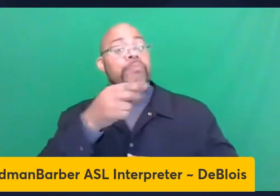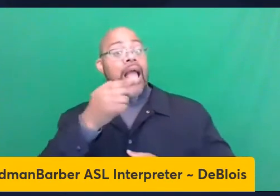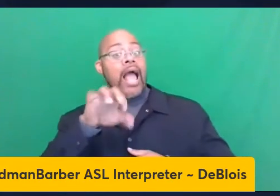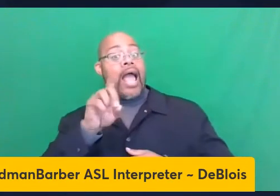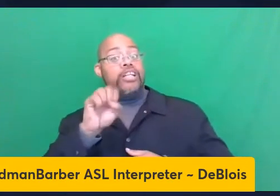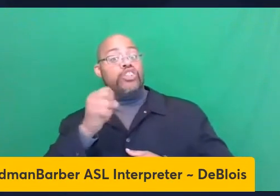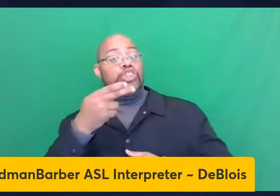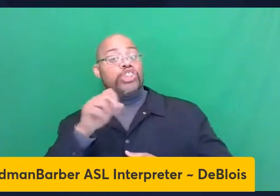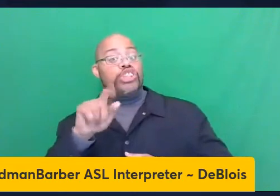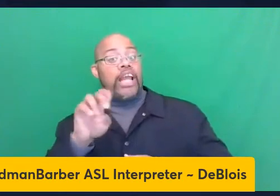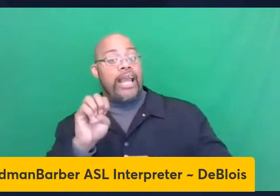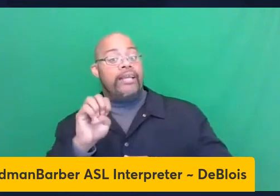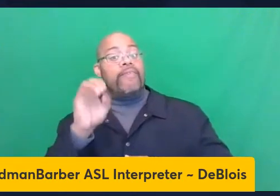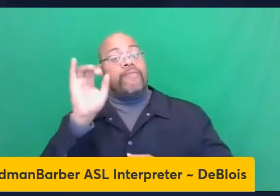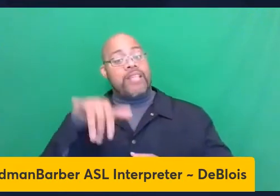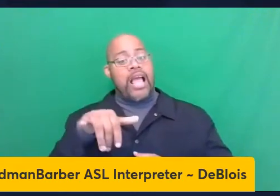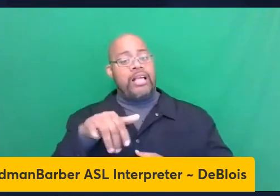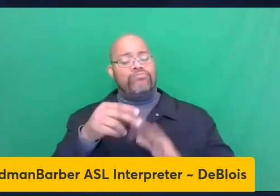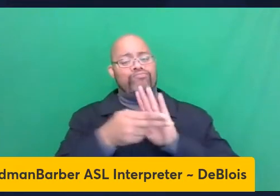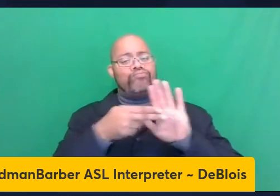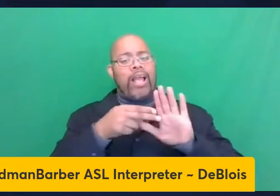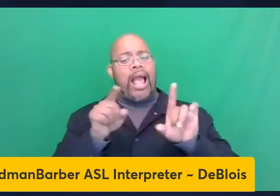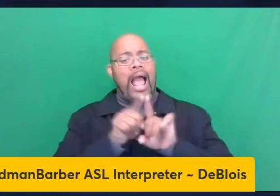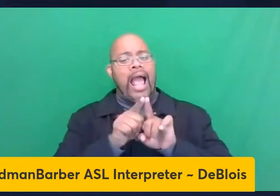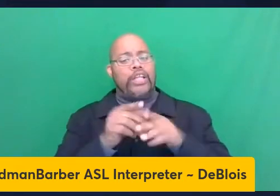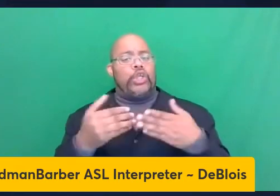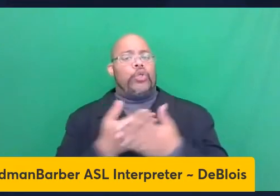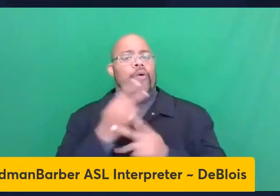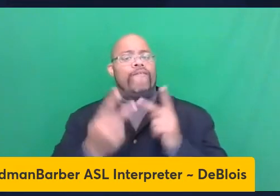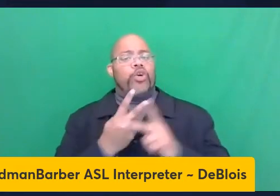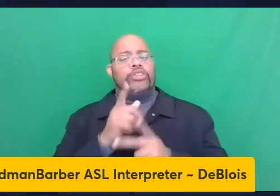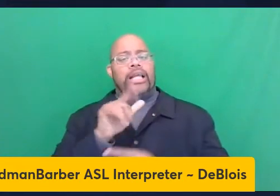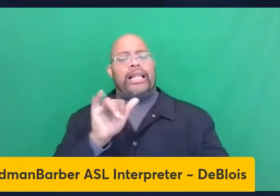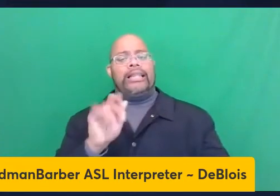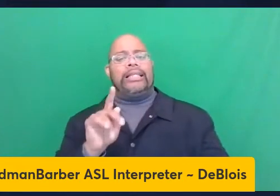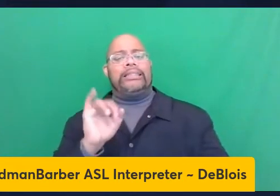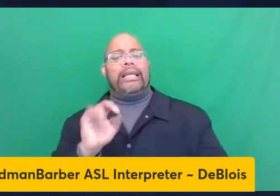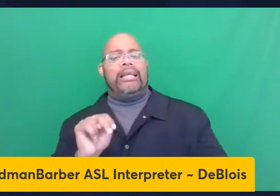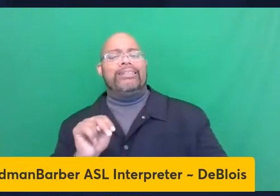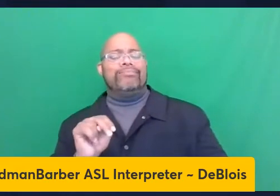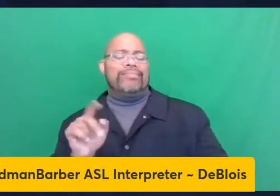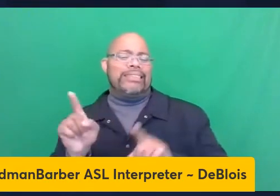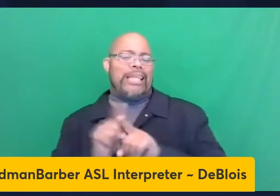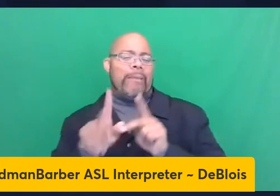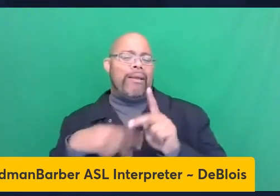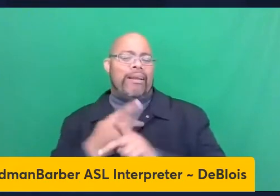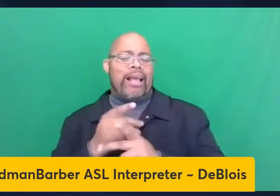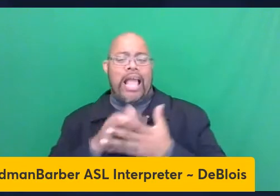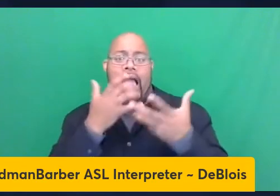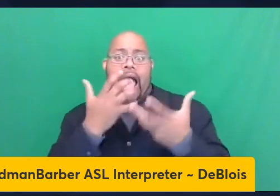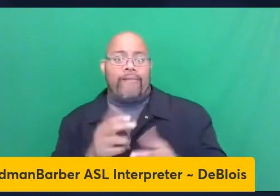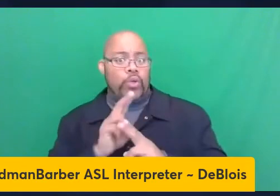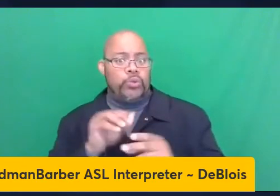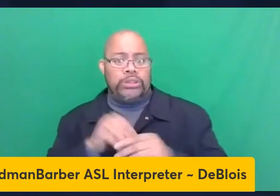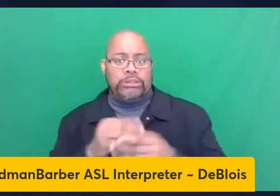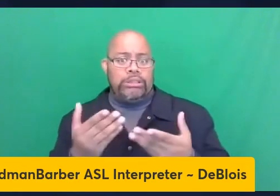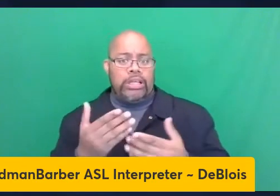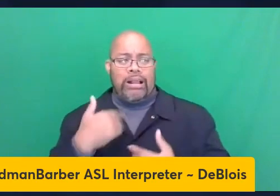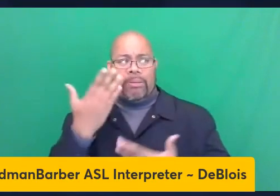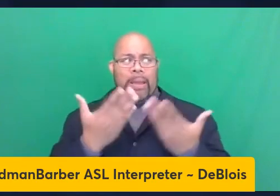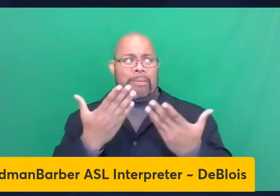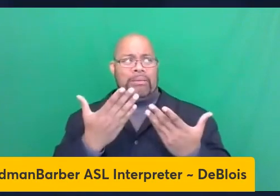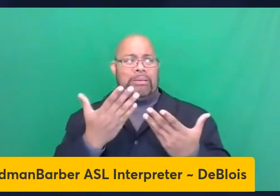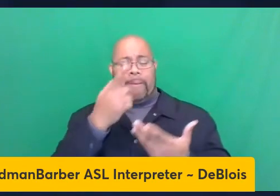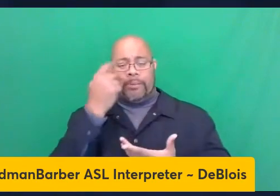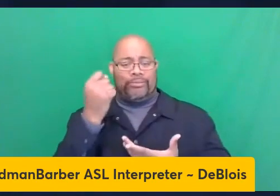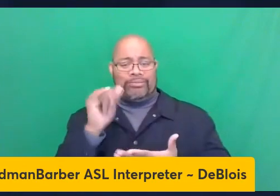has been branded as a newer version of LinkedIn that is heavily used here, at least. I don't know, maybe it's